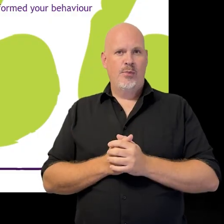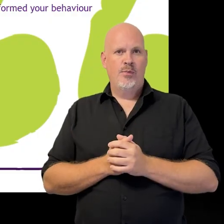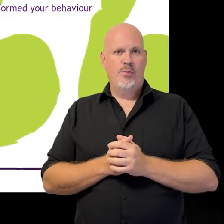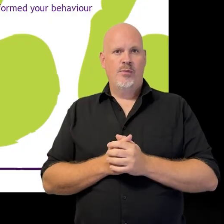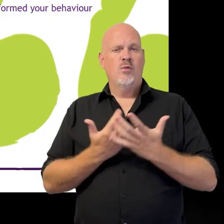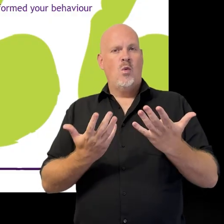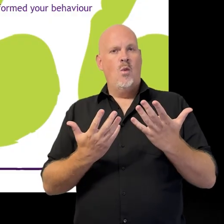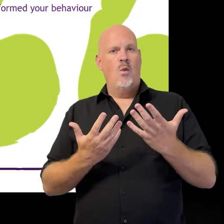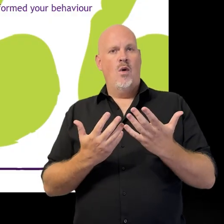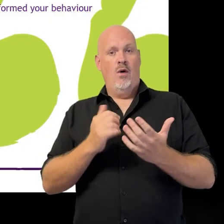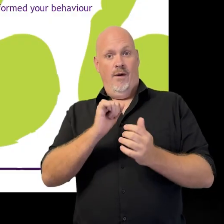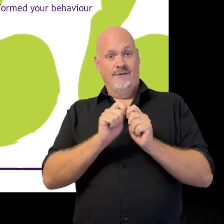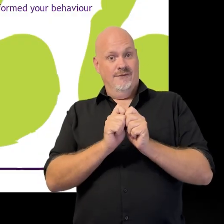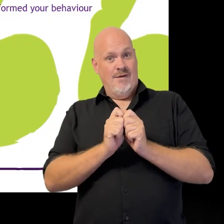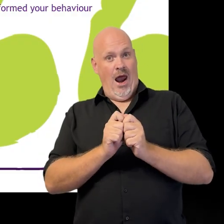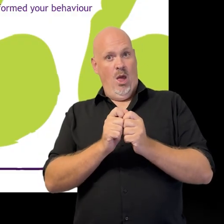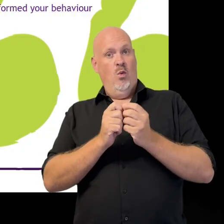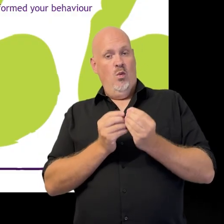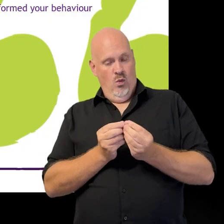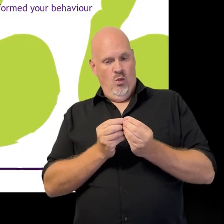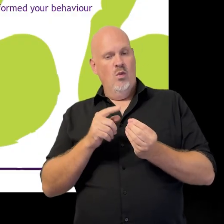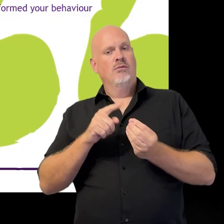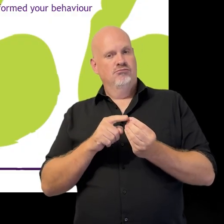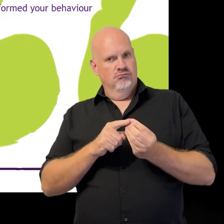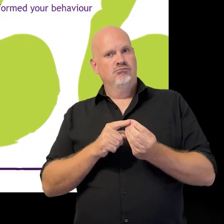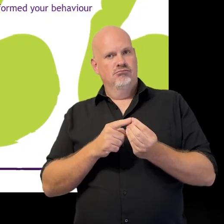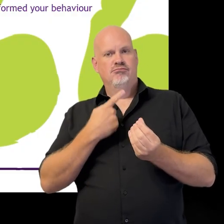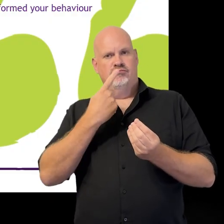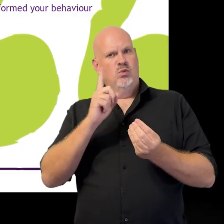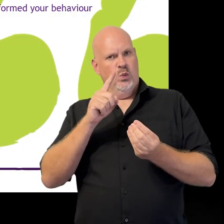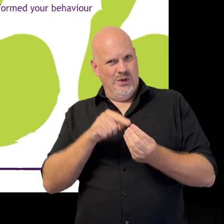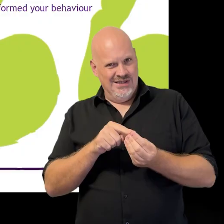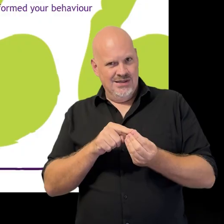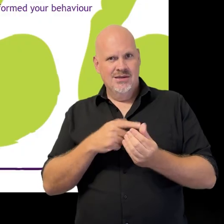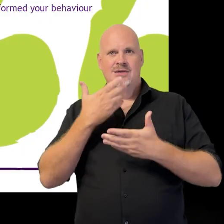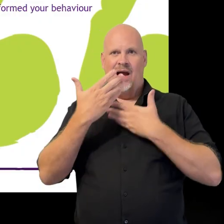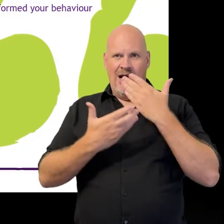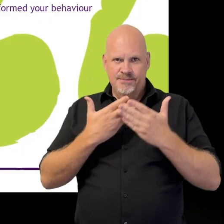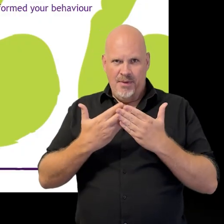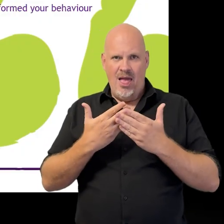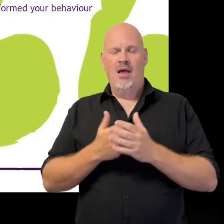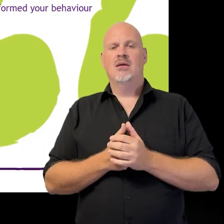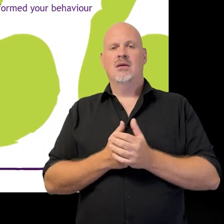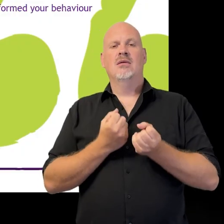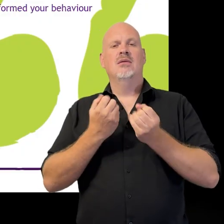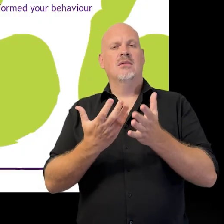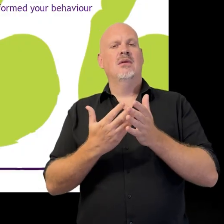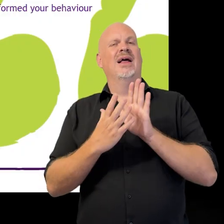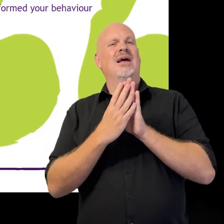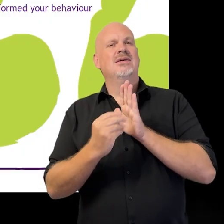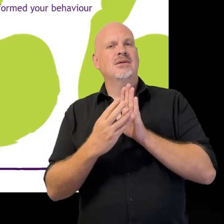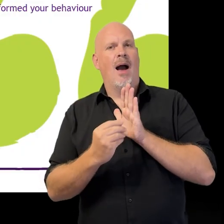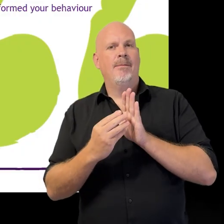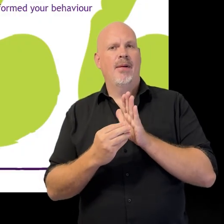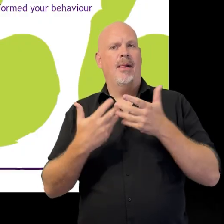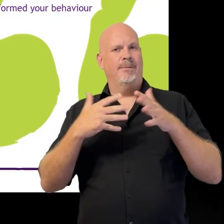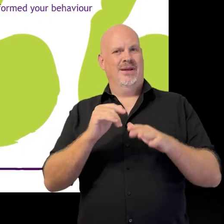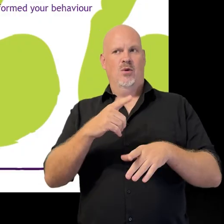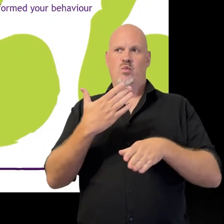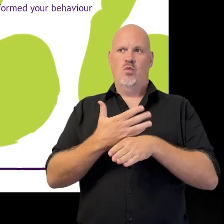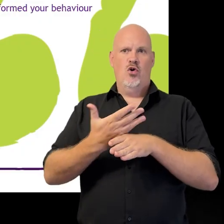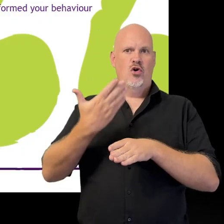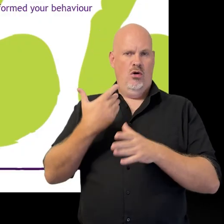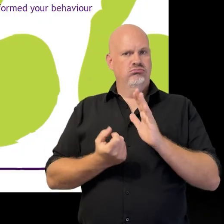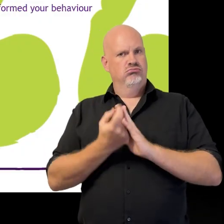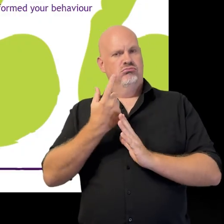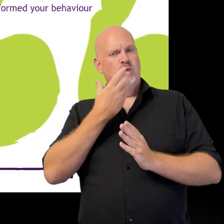example how that value has informed your behaviour at work. So you need to think, first of all, think inwards and a little